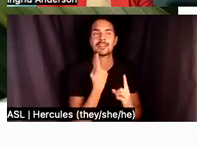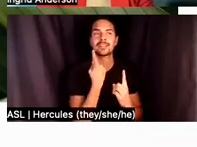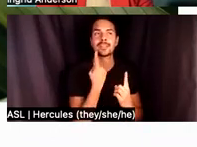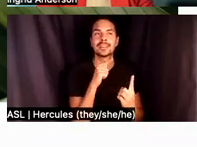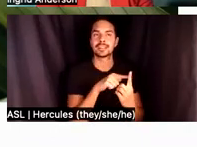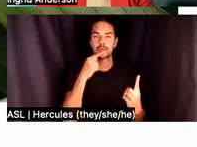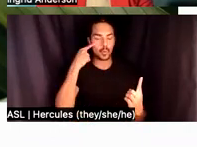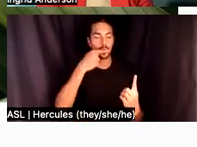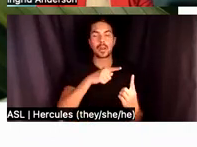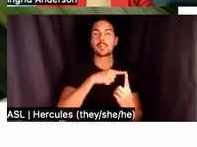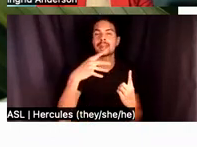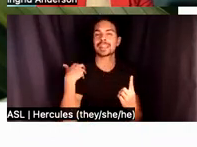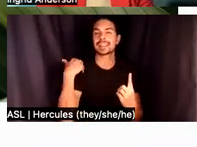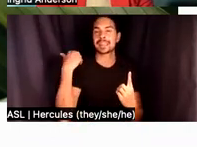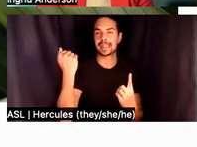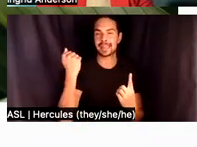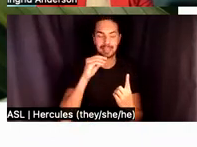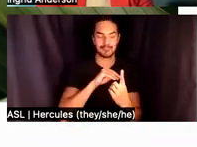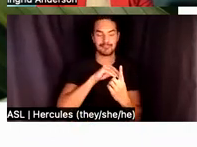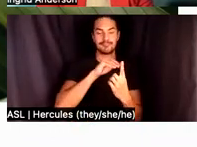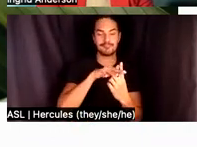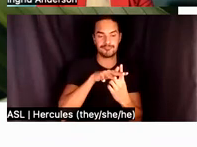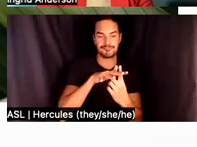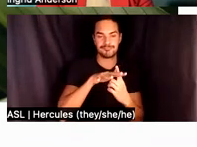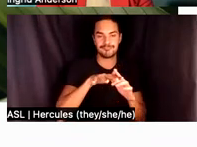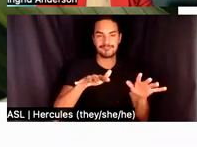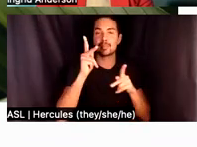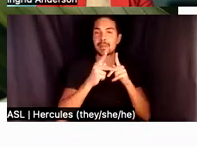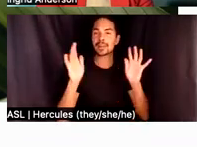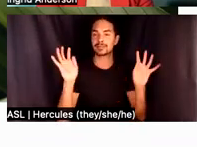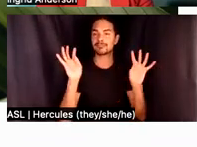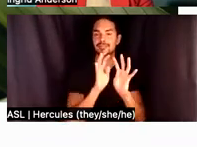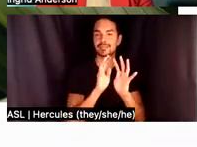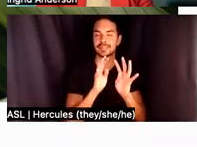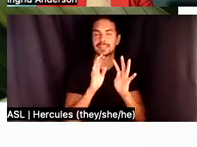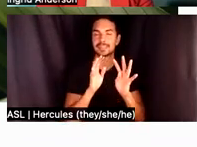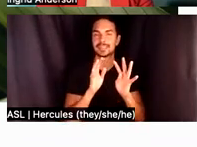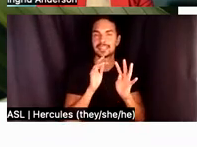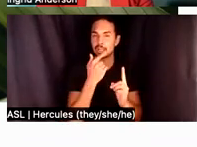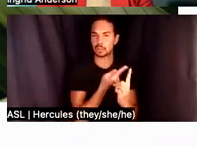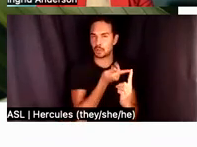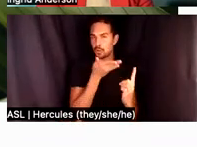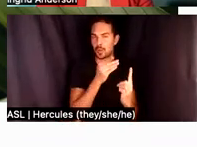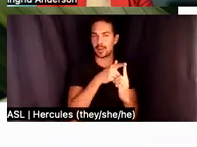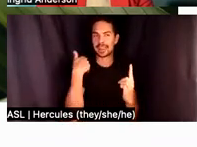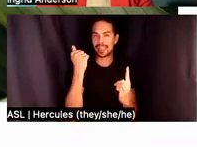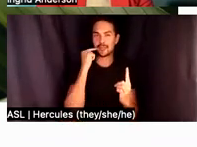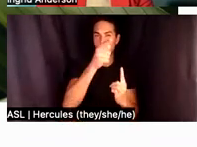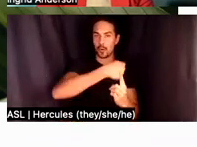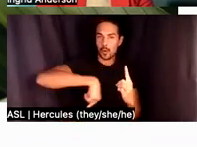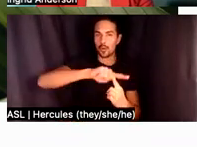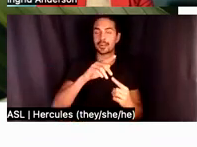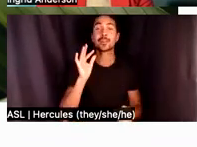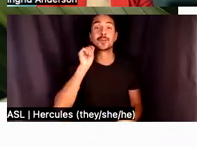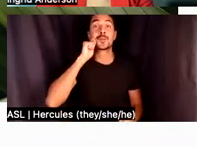this other healing is happening because it's bringing people together to support this young person. And the coolest thing about this was like, so